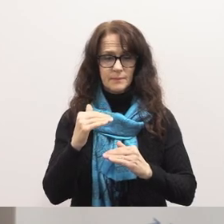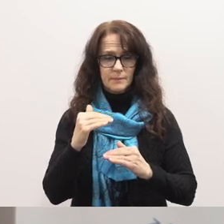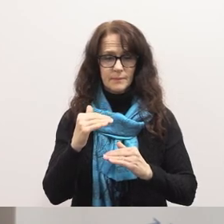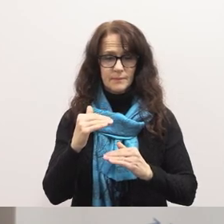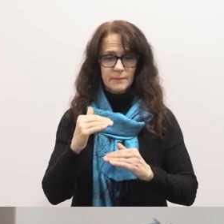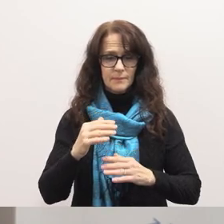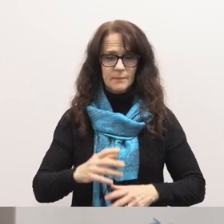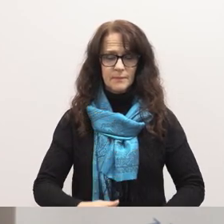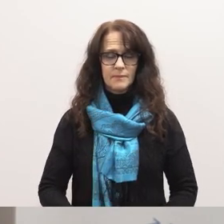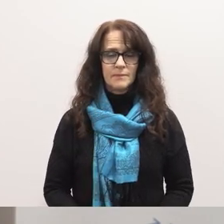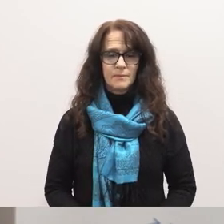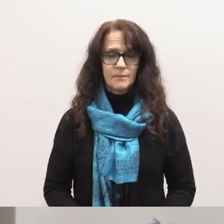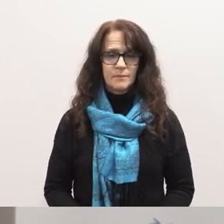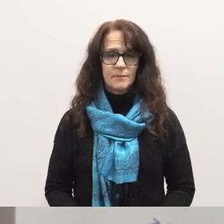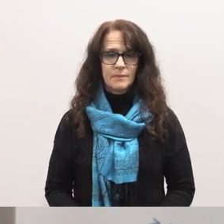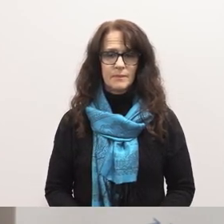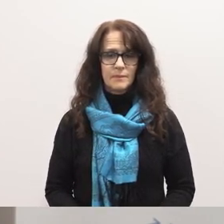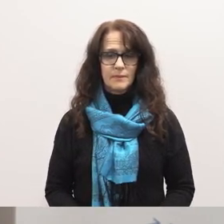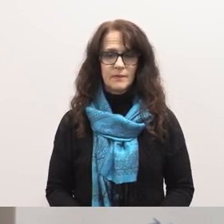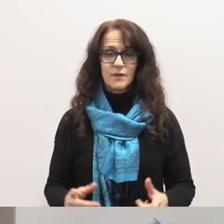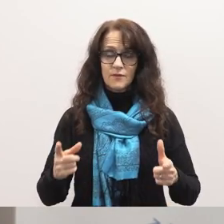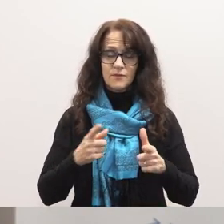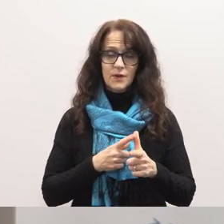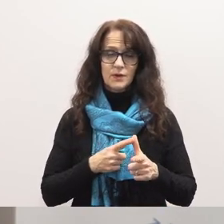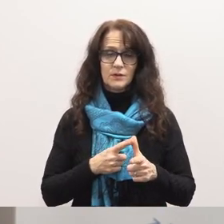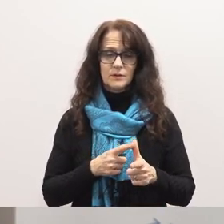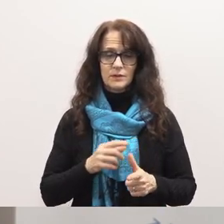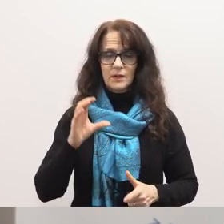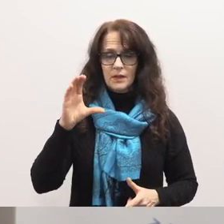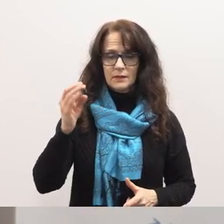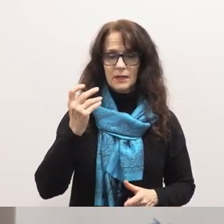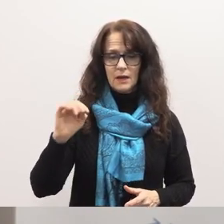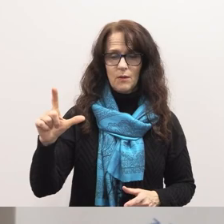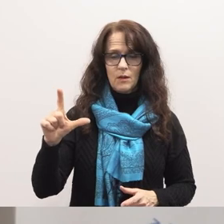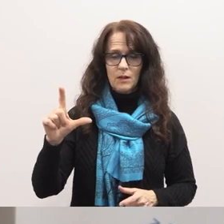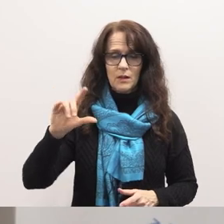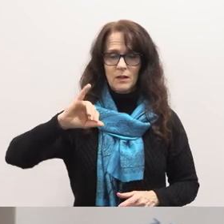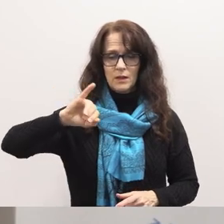a three-minute limit. And first we have Carol Jones.